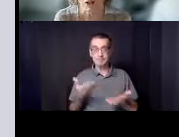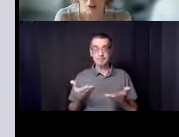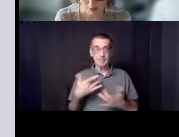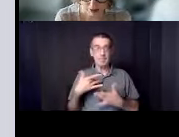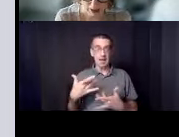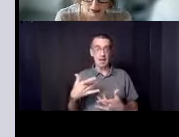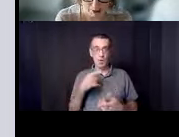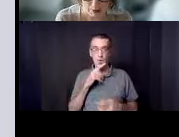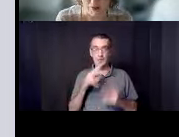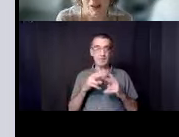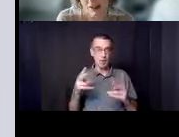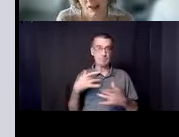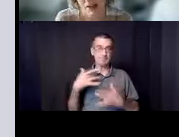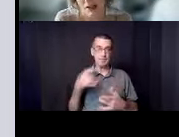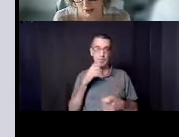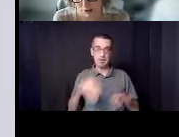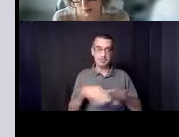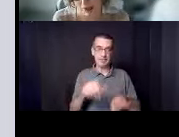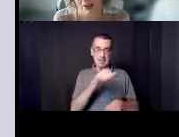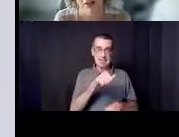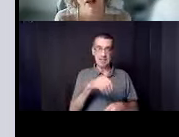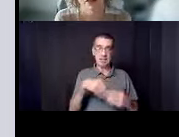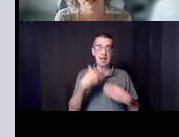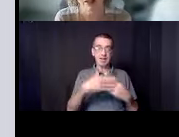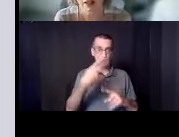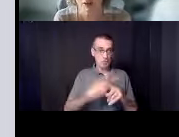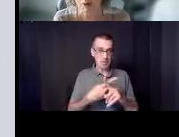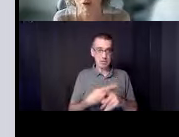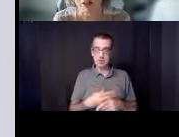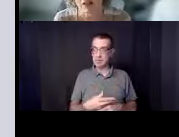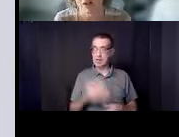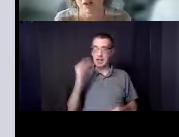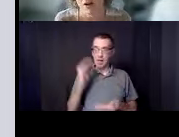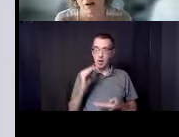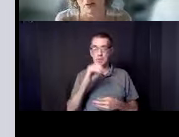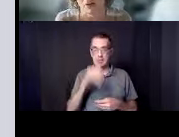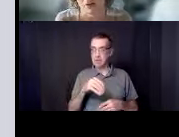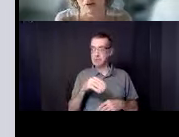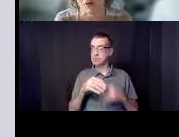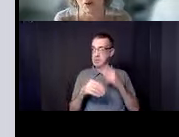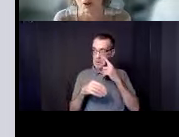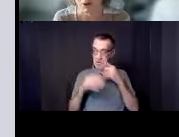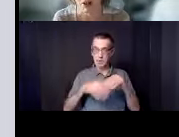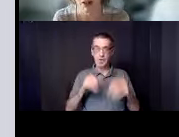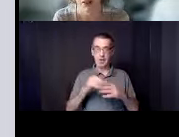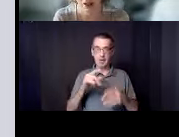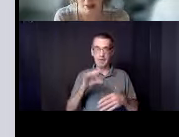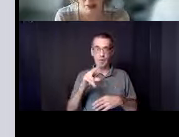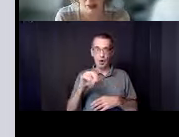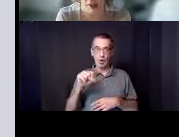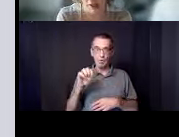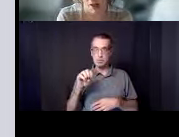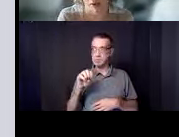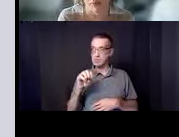likely or extremely likely to be evicted in the next 2 months. Slightly lower percentage to be foreclosed on in the